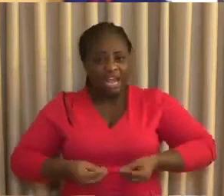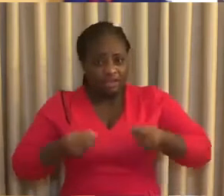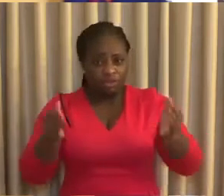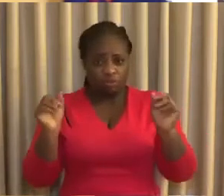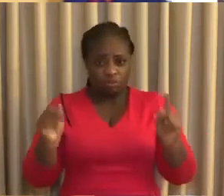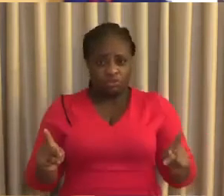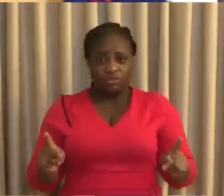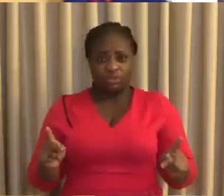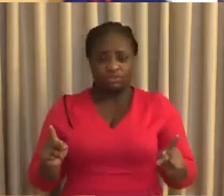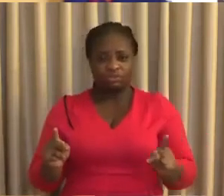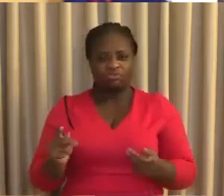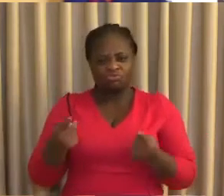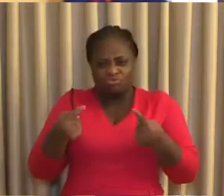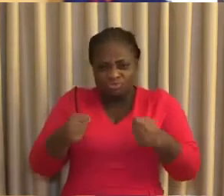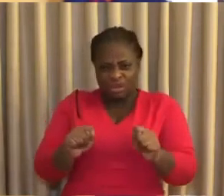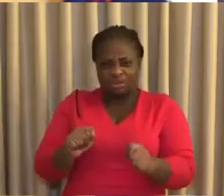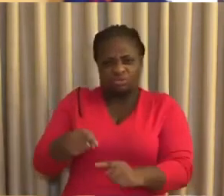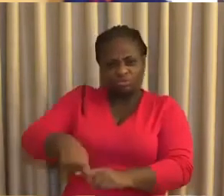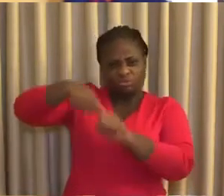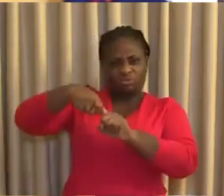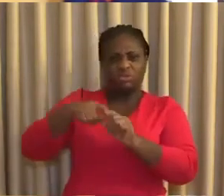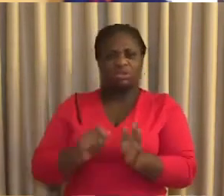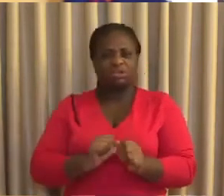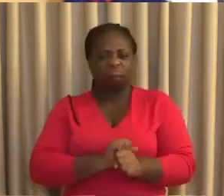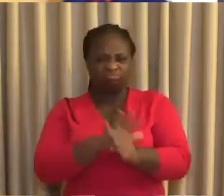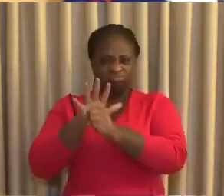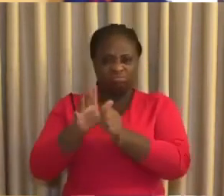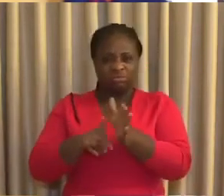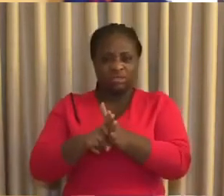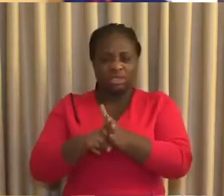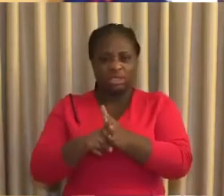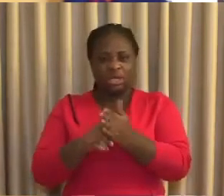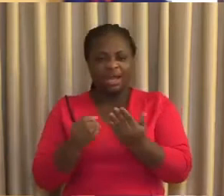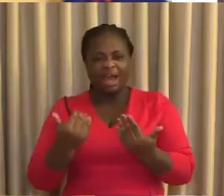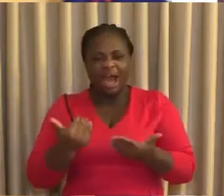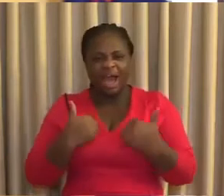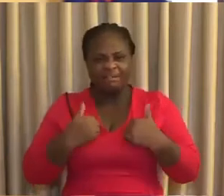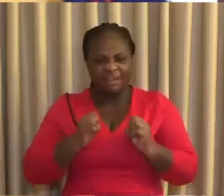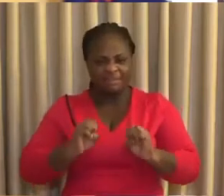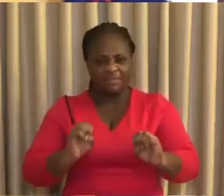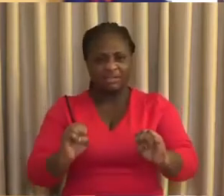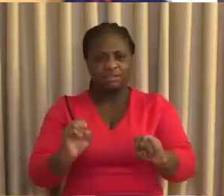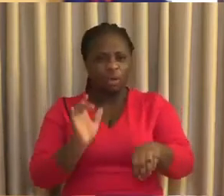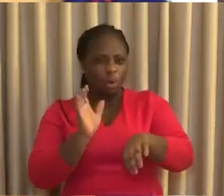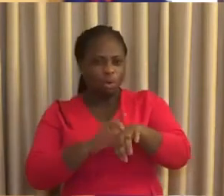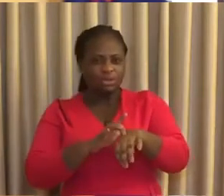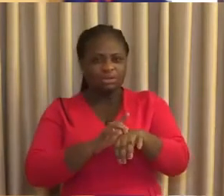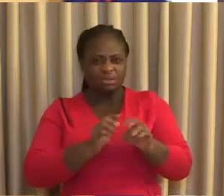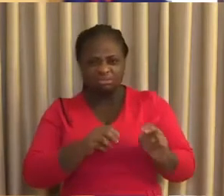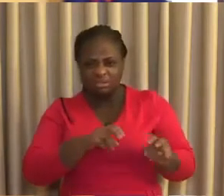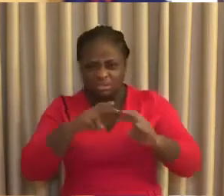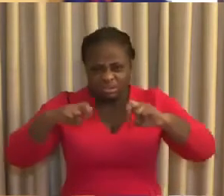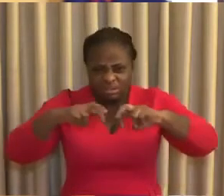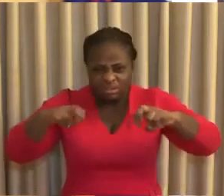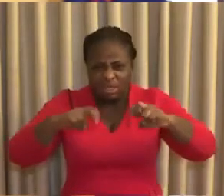the spread of the virus and scale up effectively contact tracing of persons who have come into contact with